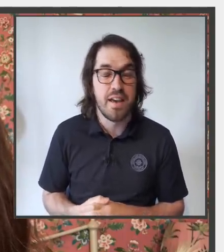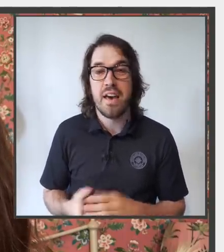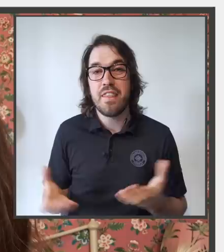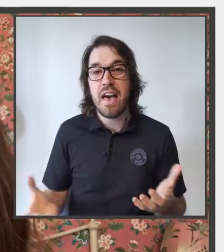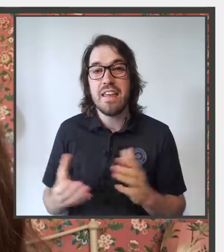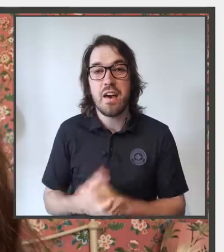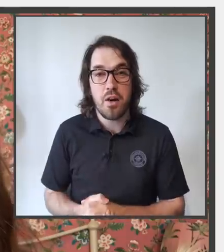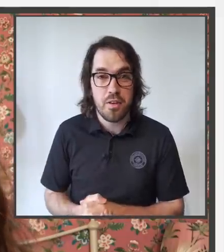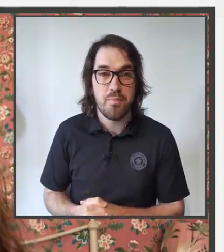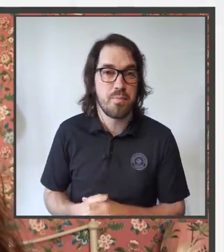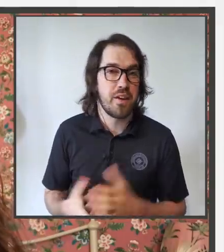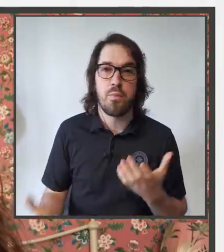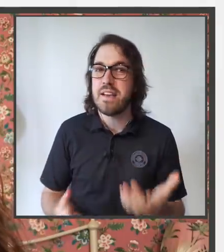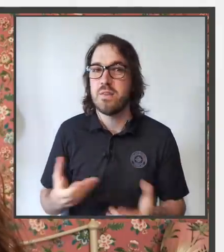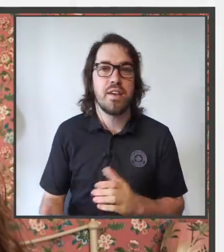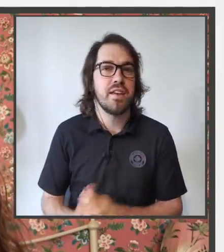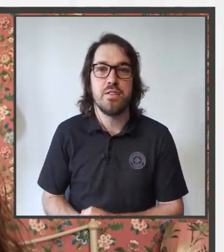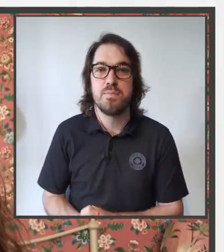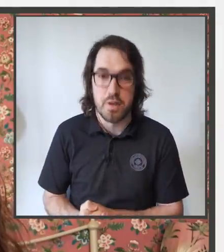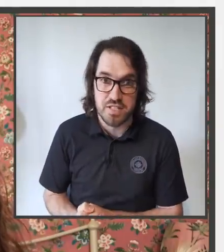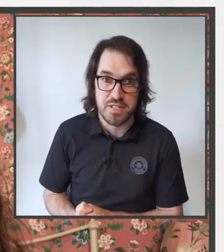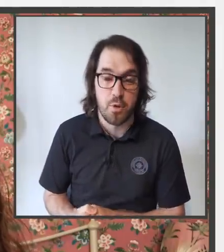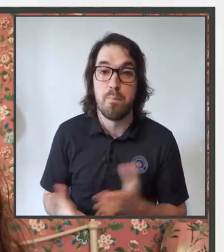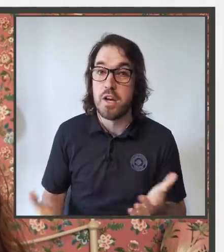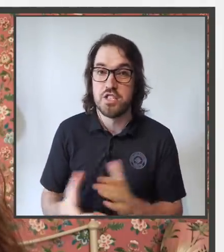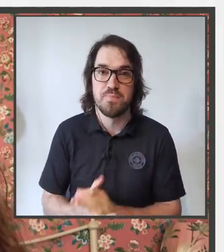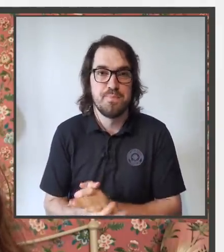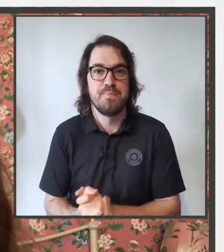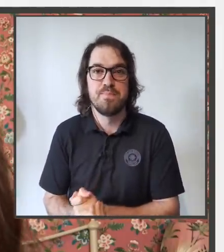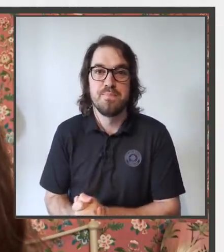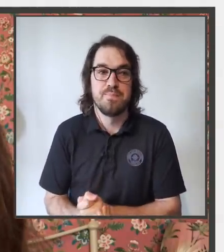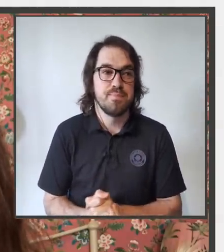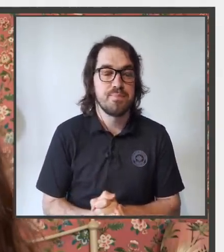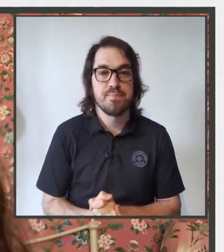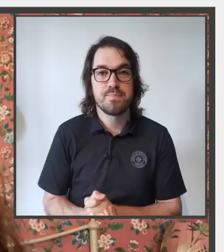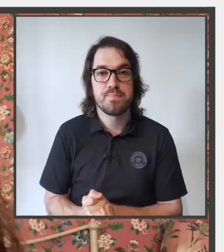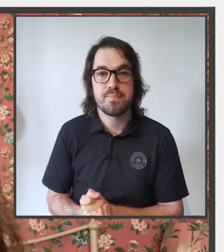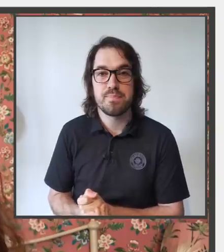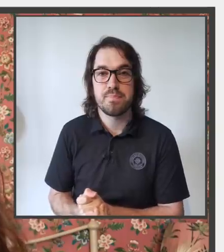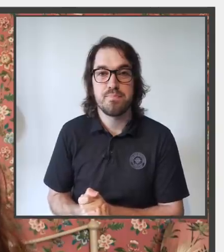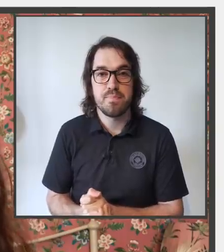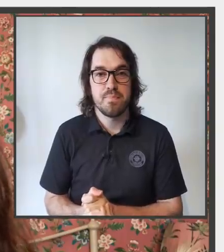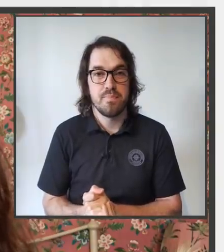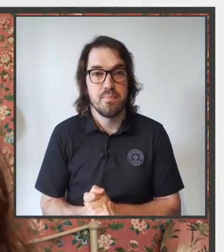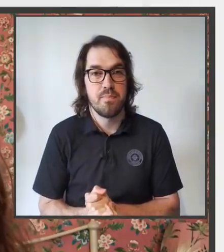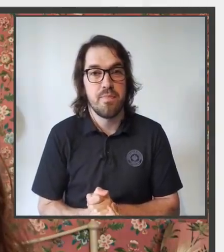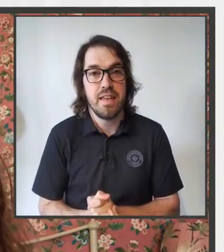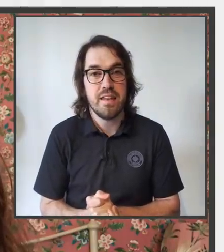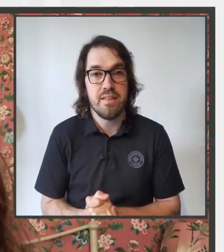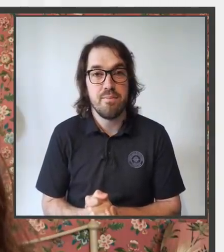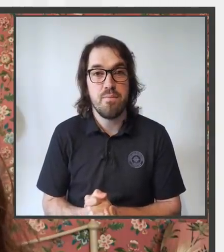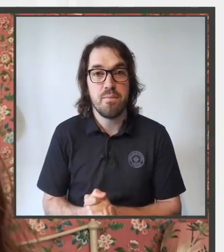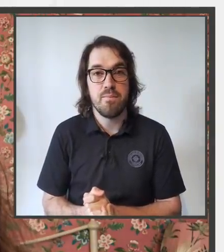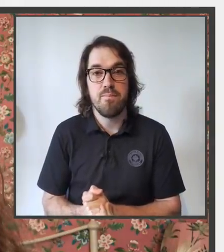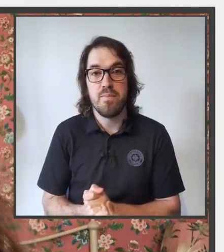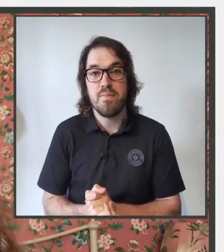right? Are there any other kind of ways that we can use budges or budge? Well, we've just done some examples of